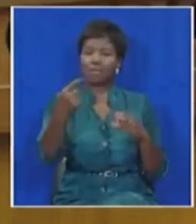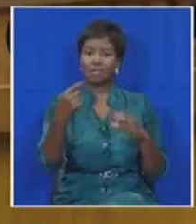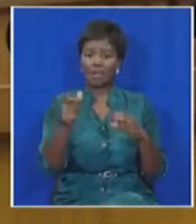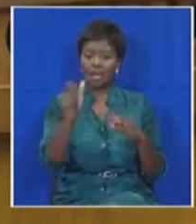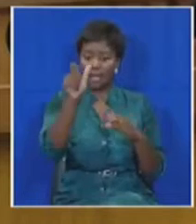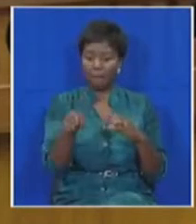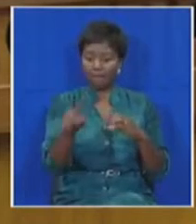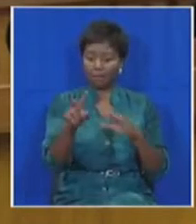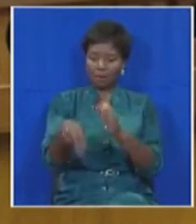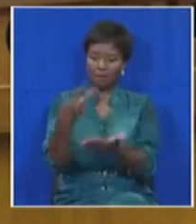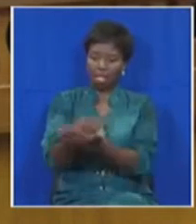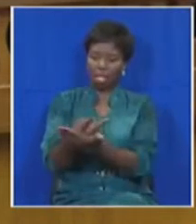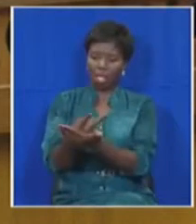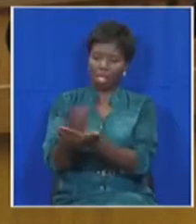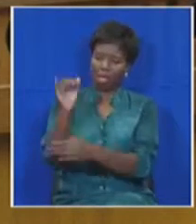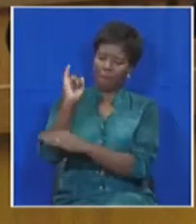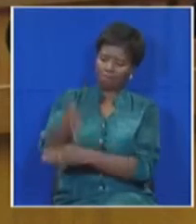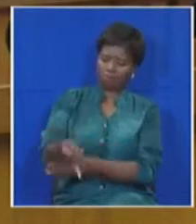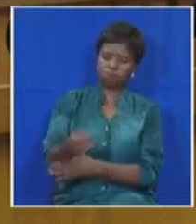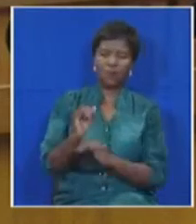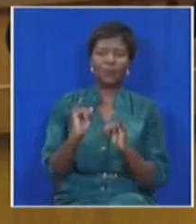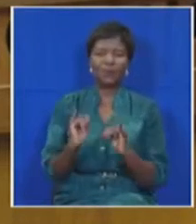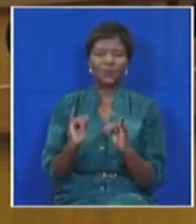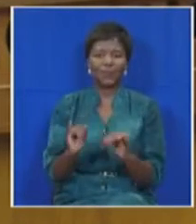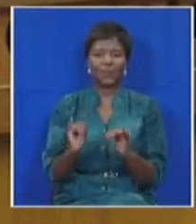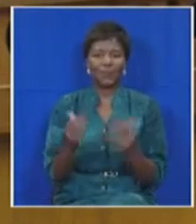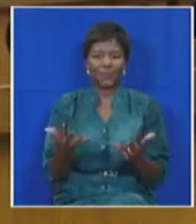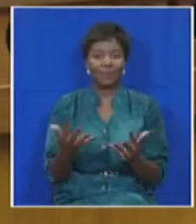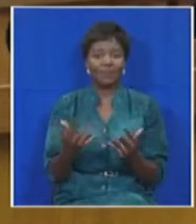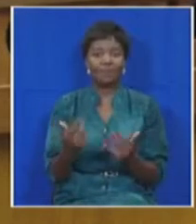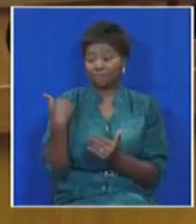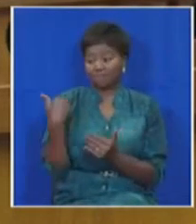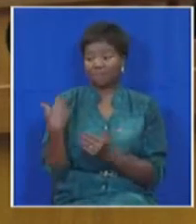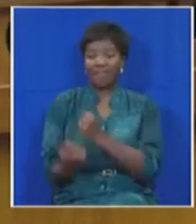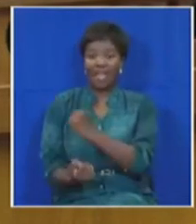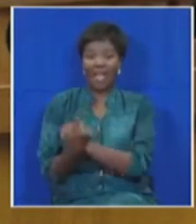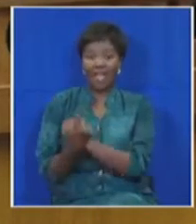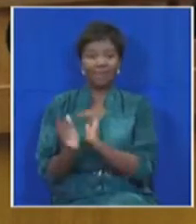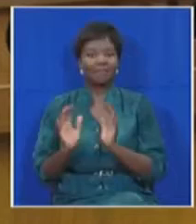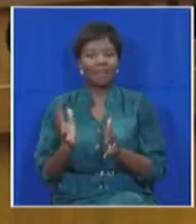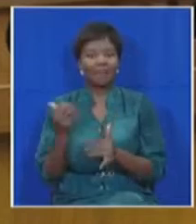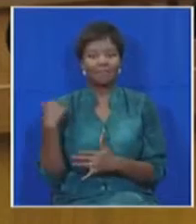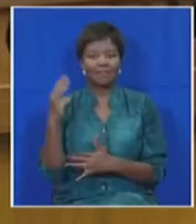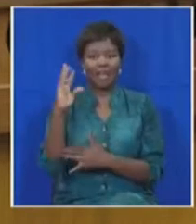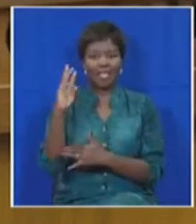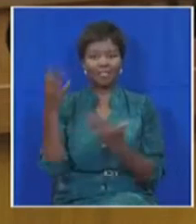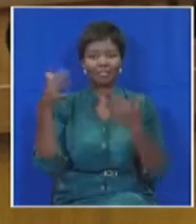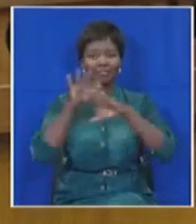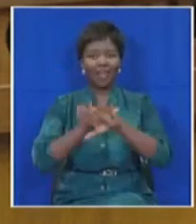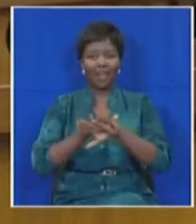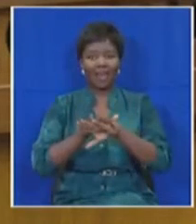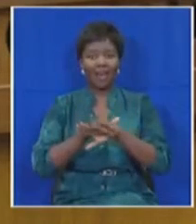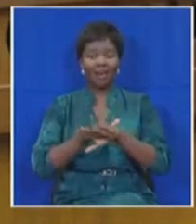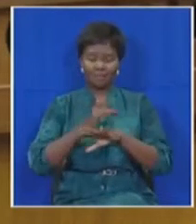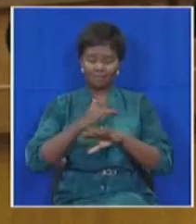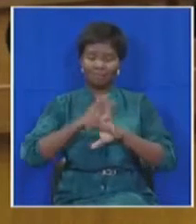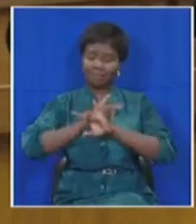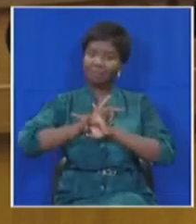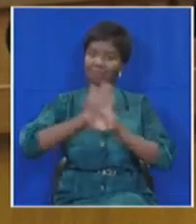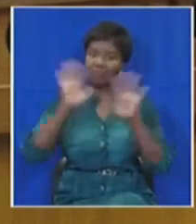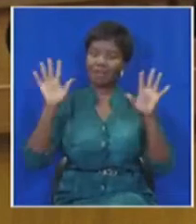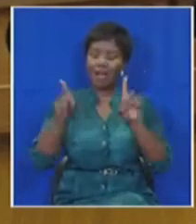face forever. We saw a glimpse of this on Thursday night, and it looked very much like